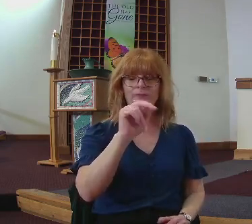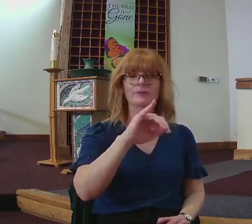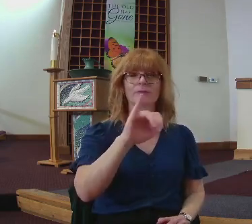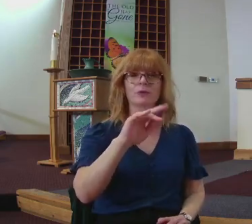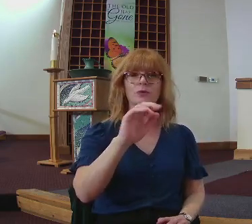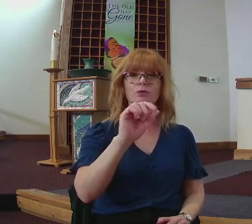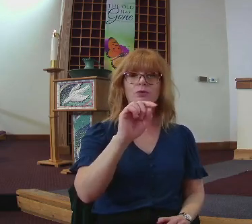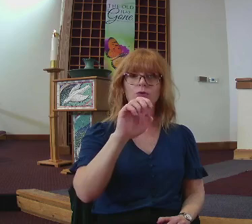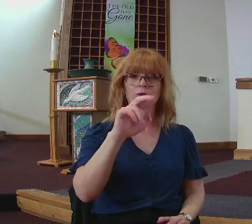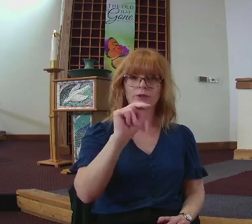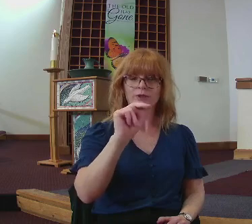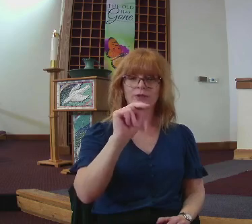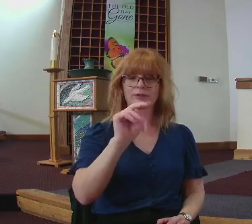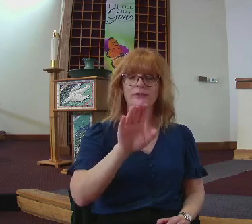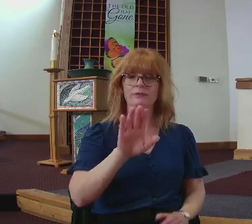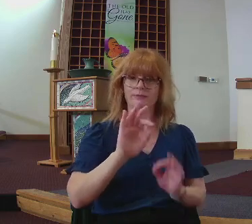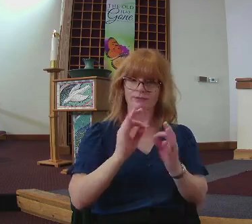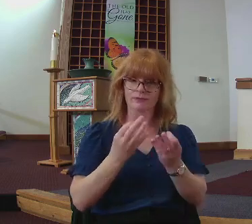Justin and family,